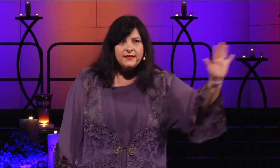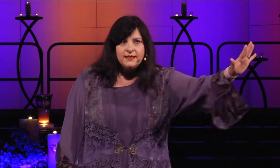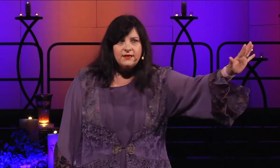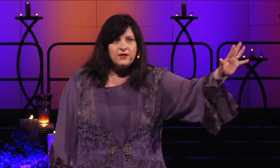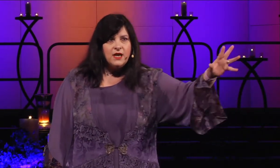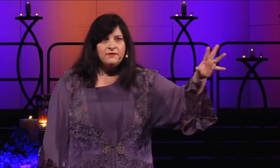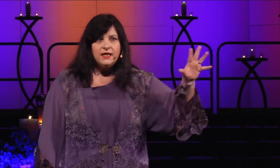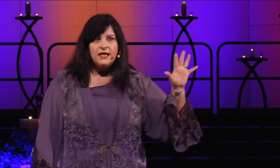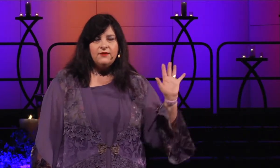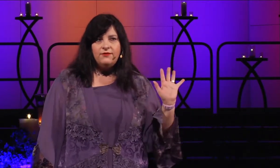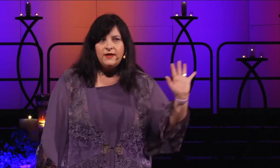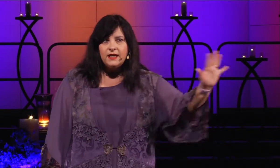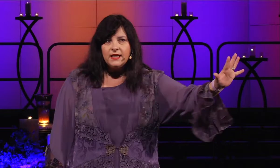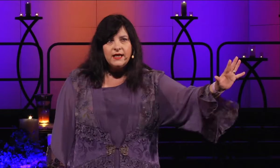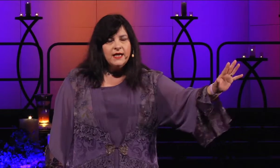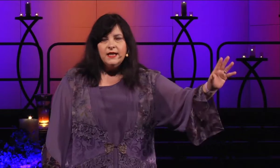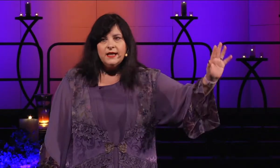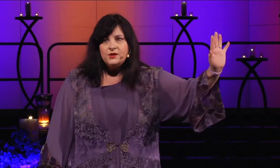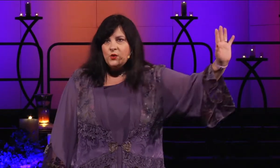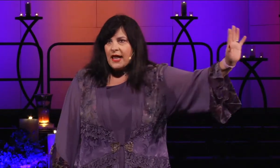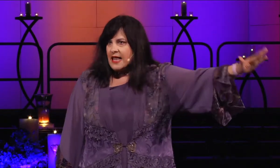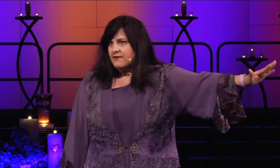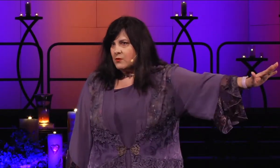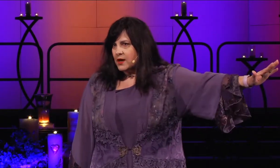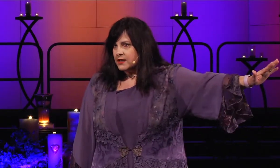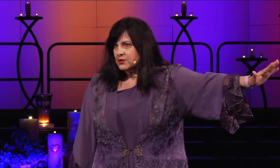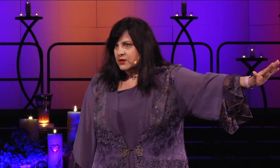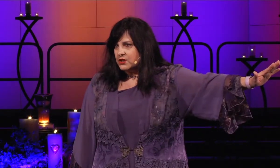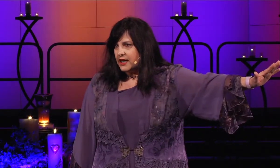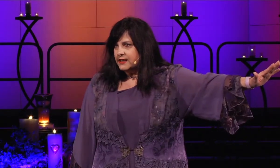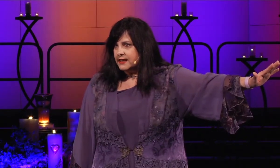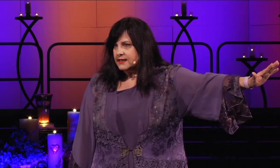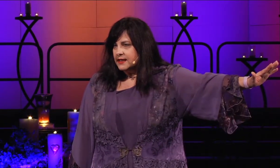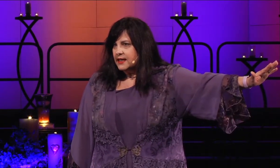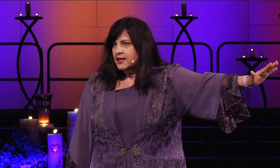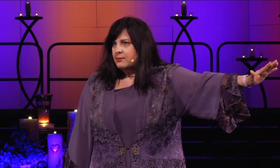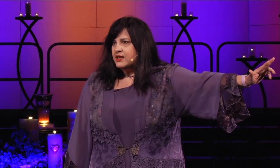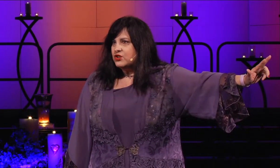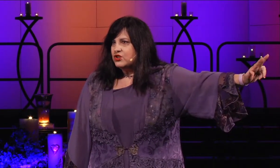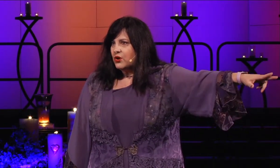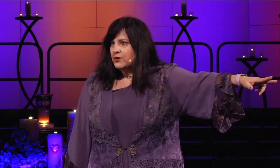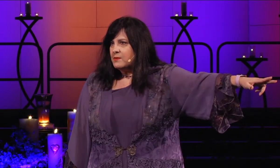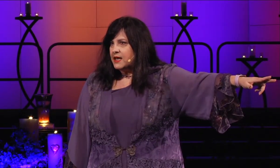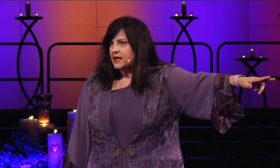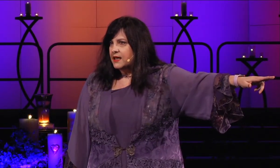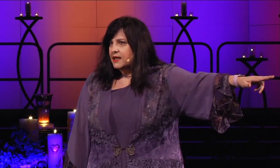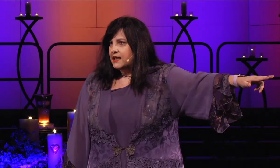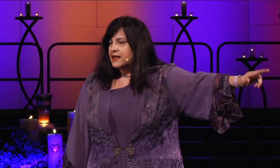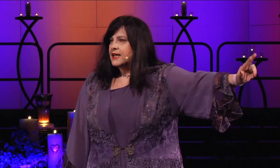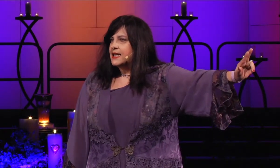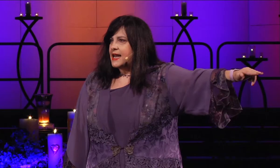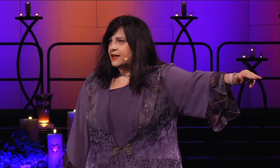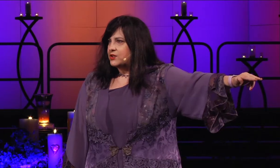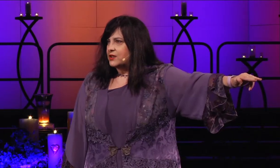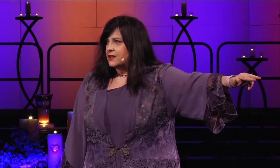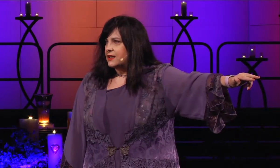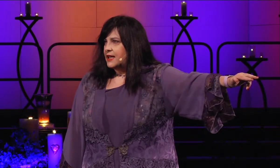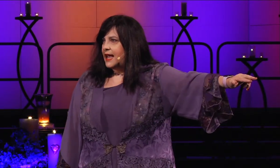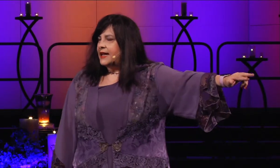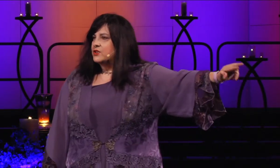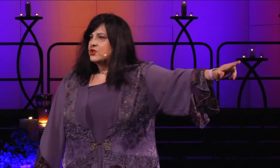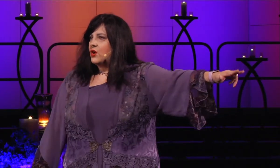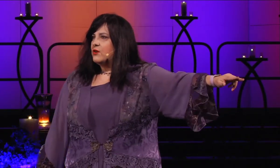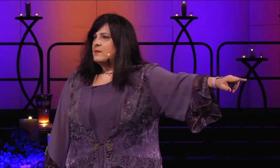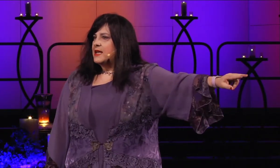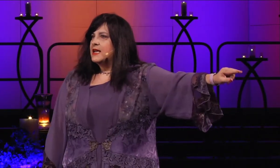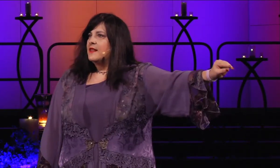was sensitive enough that he could feel it. It's okay if he wanted to reject it, but it showed me the connection.